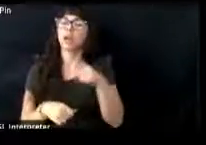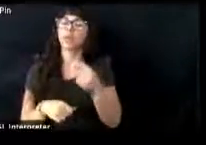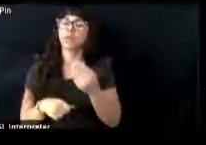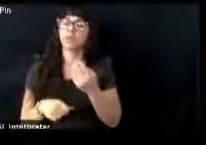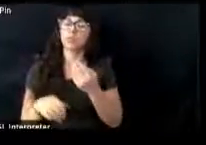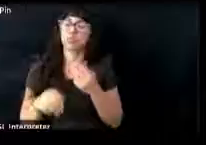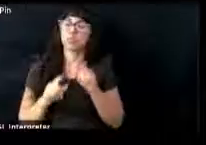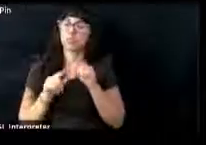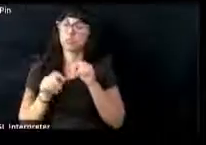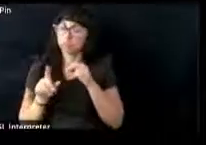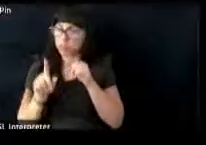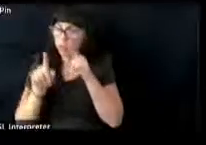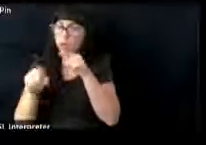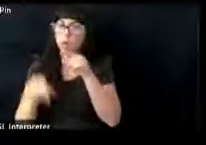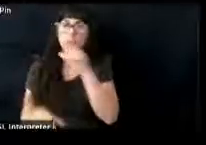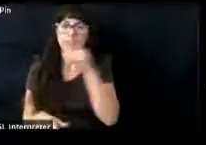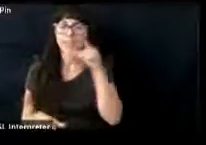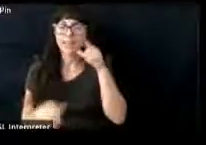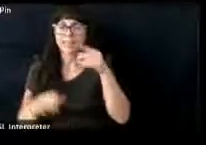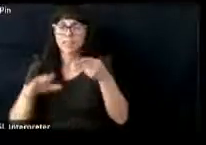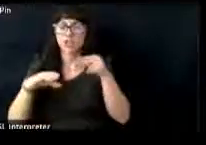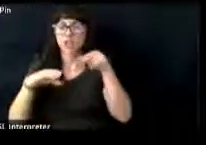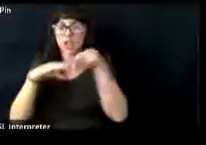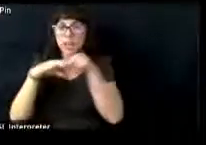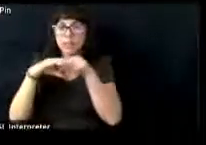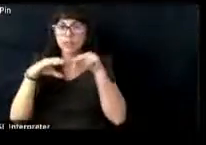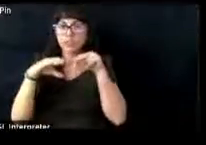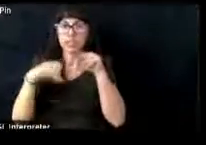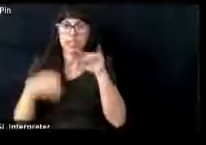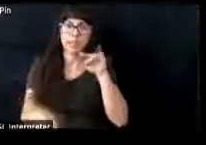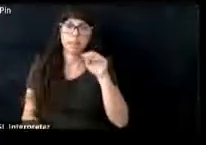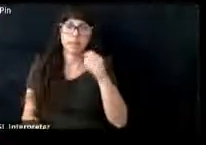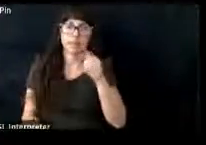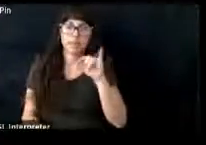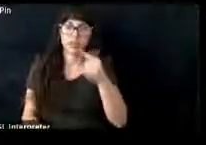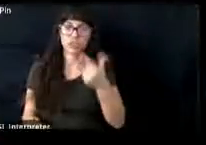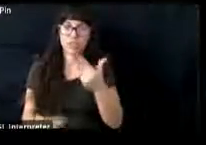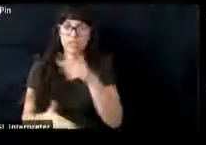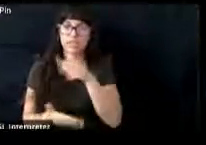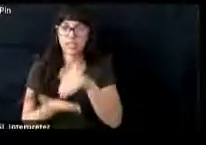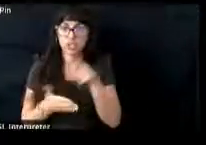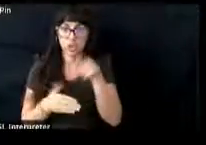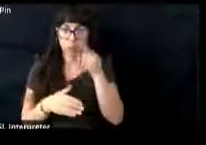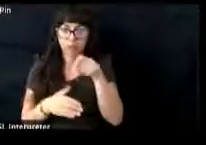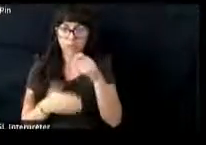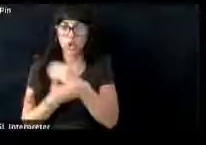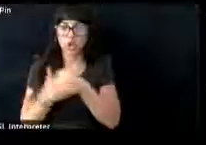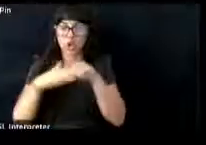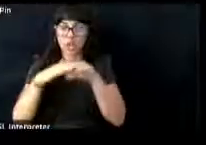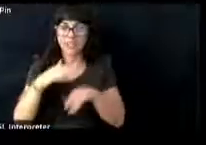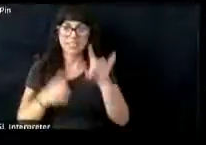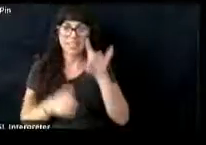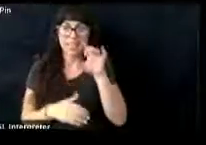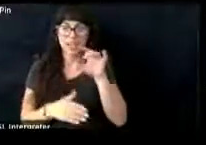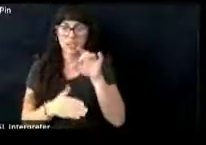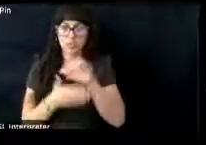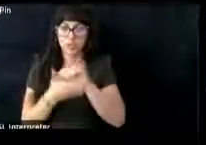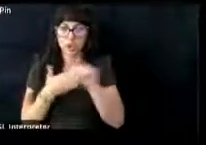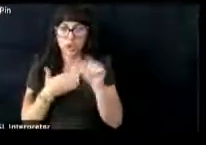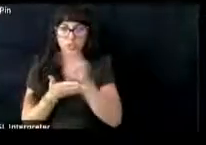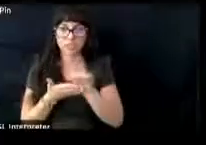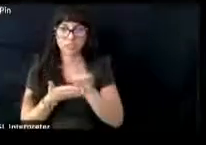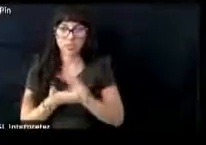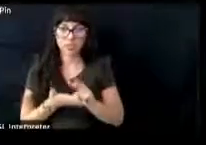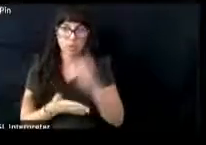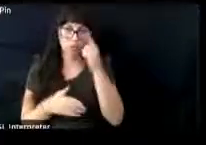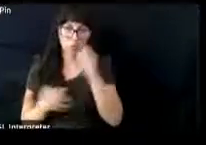Imaging Center, which you need to earn $800 or less than $800 every 2 weeks in order to be